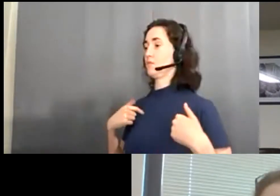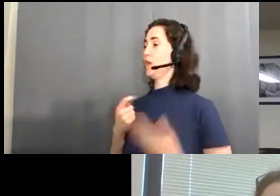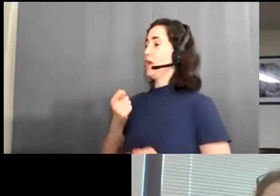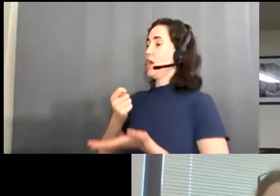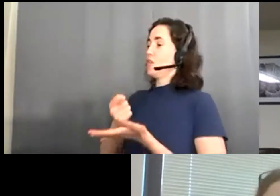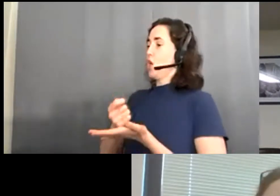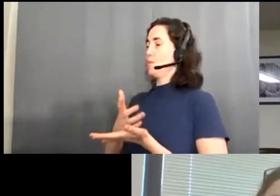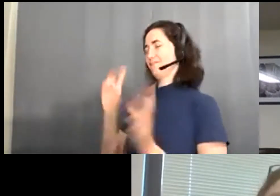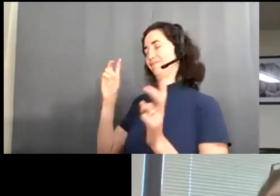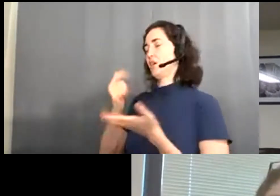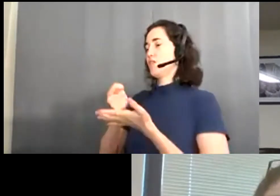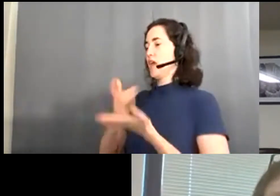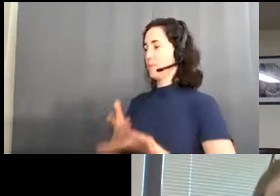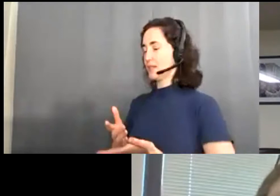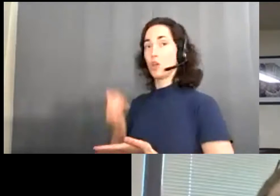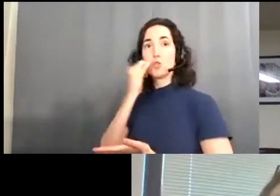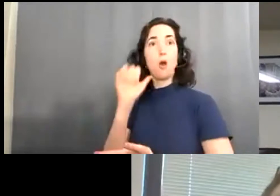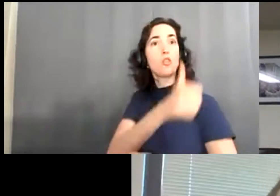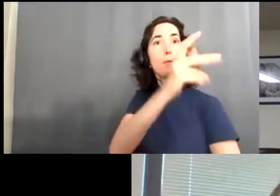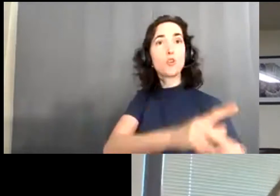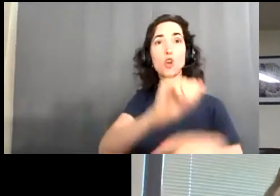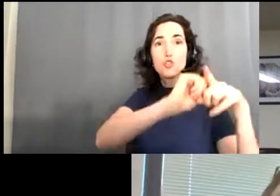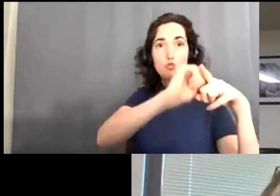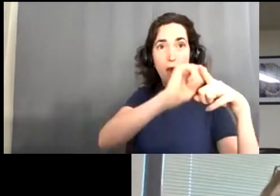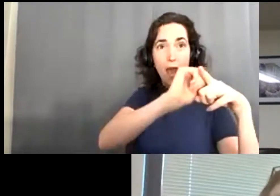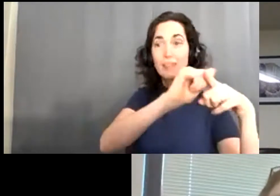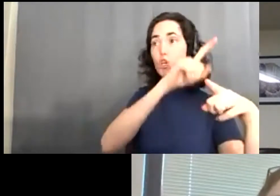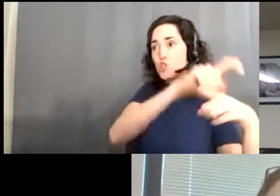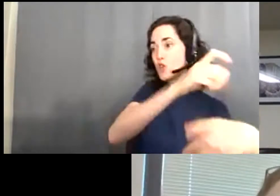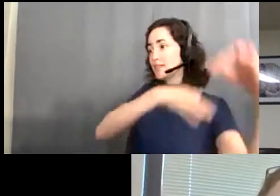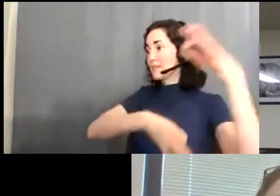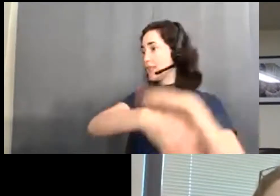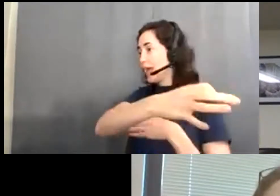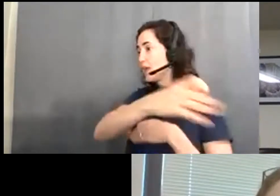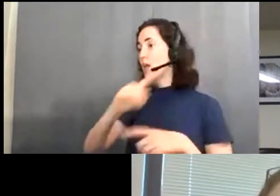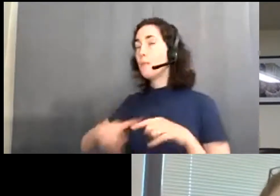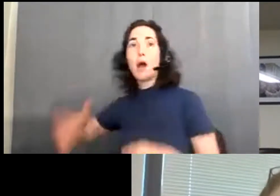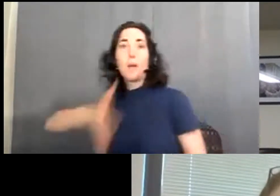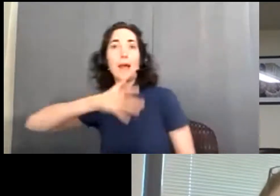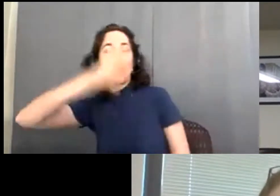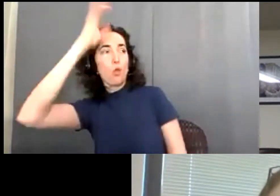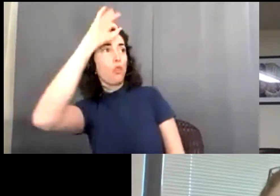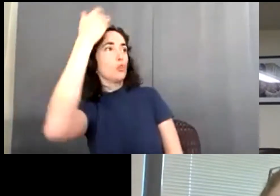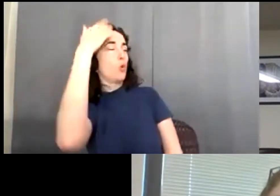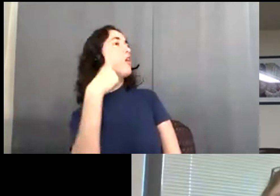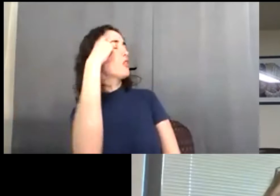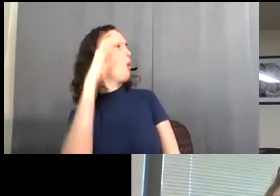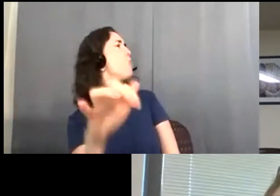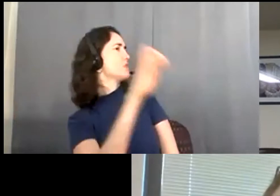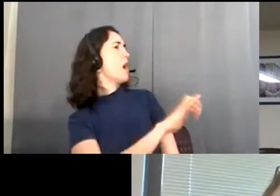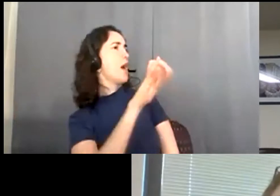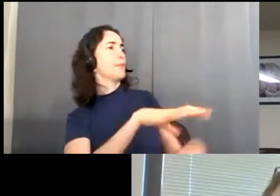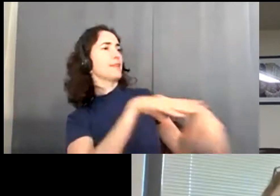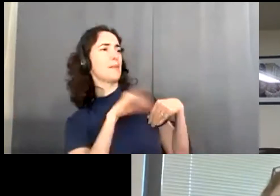perhaps someone who is trained to work with that child would occupy, if the parent knew the difference in the